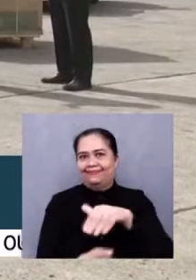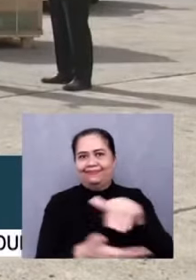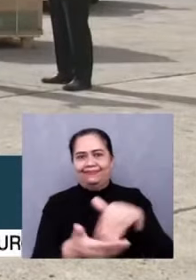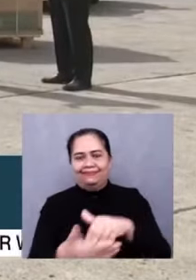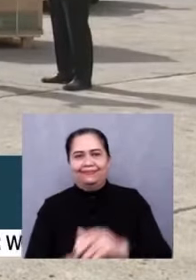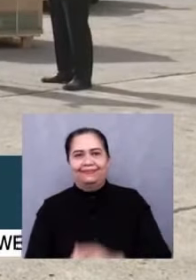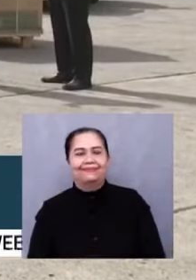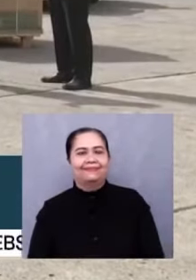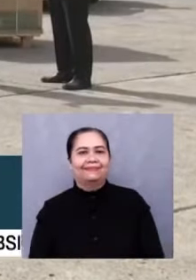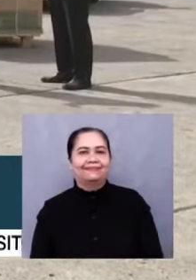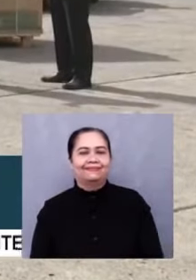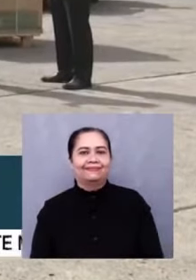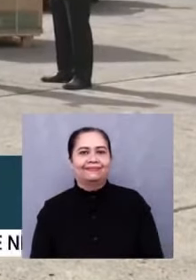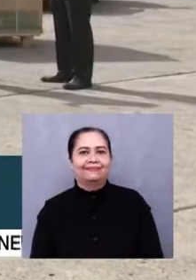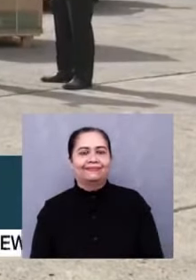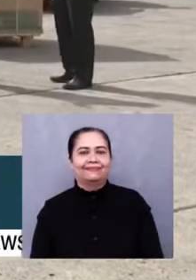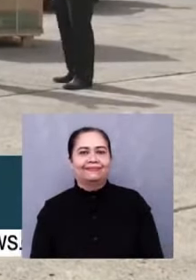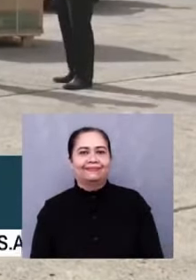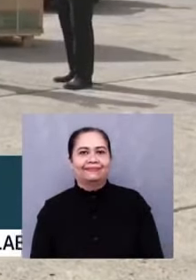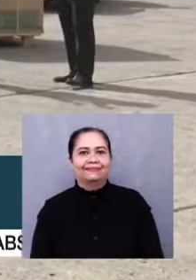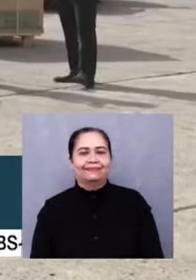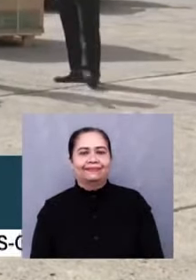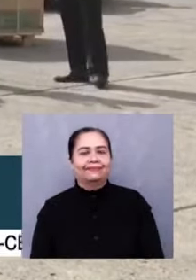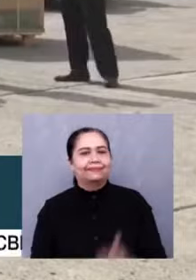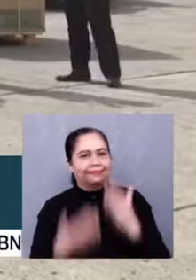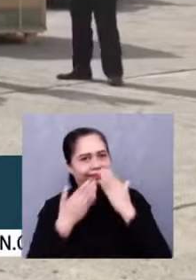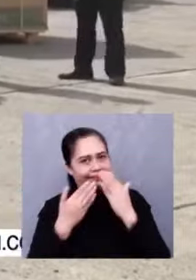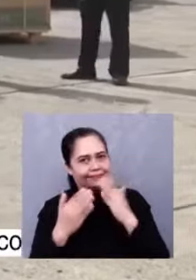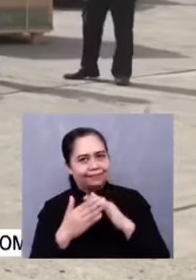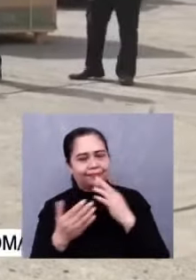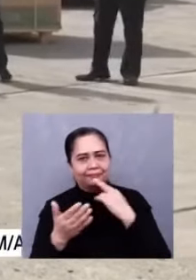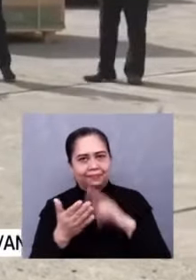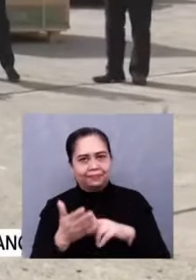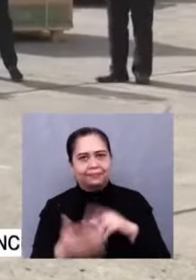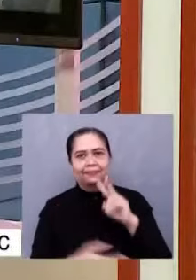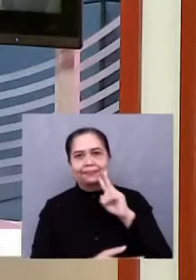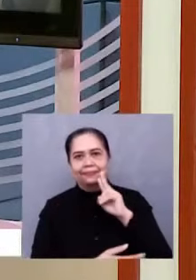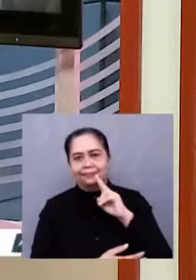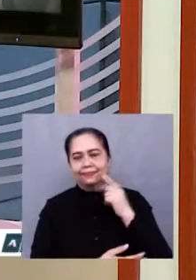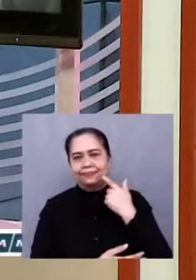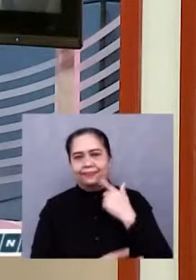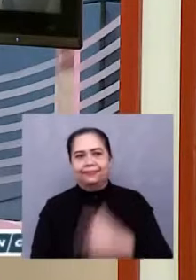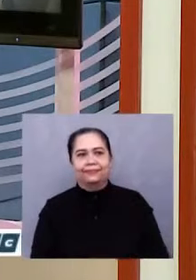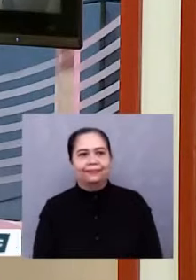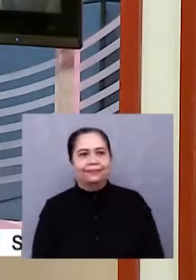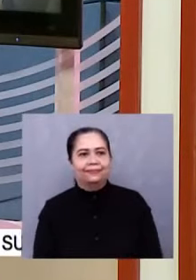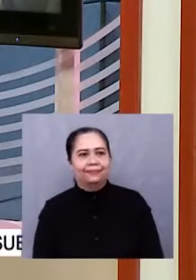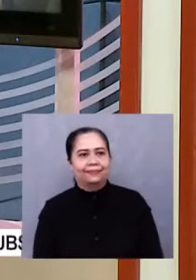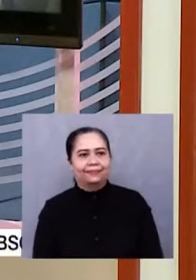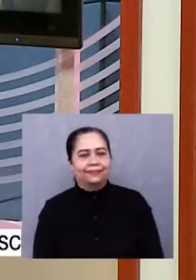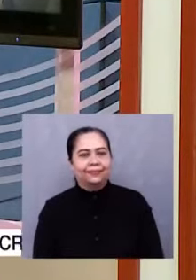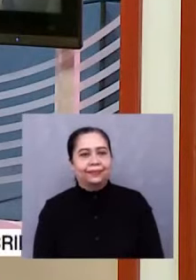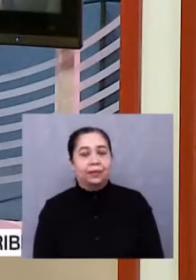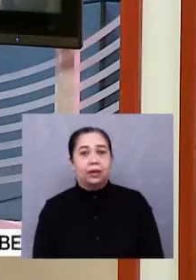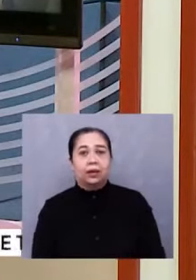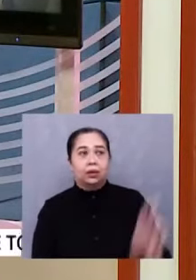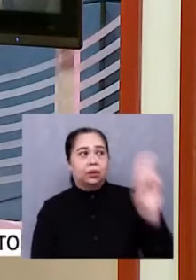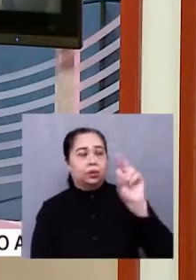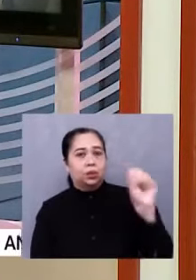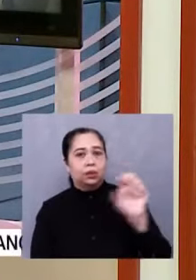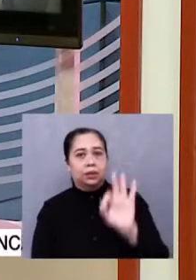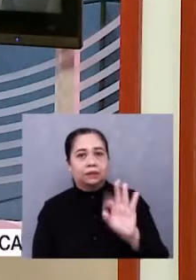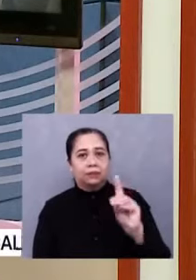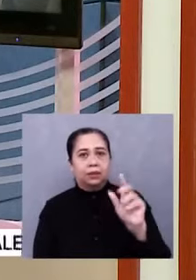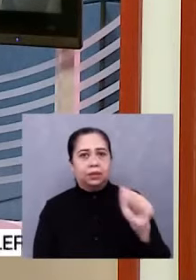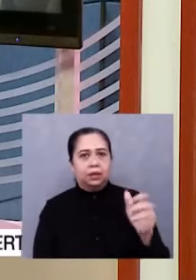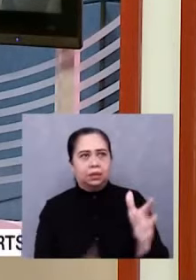you. Thank you so much for that report, Vivian Gulia. Well, the U.S. Food and Drug Administration expands